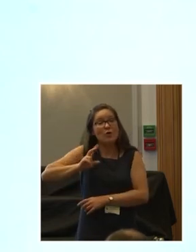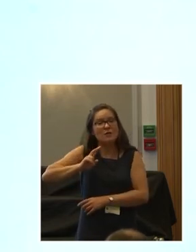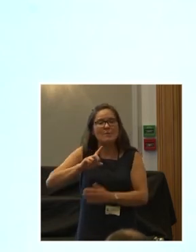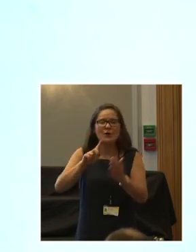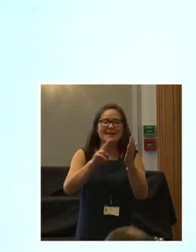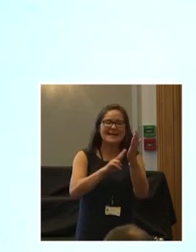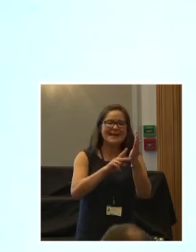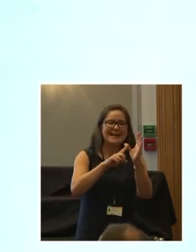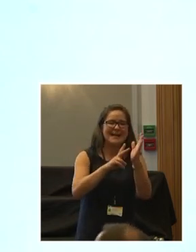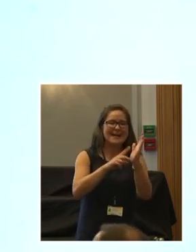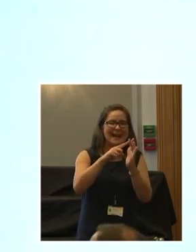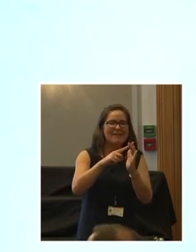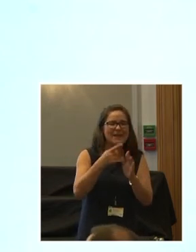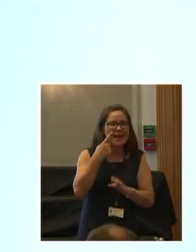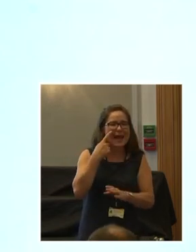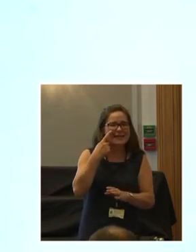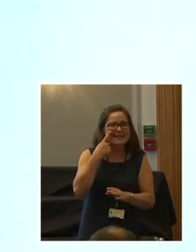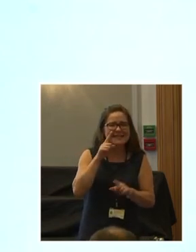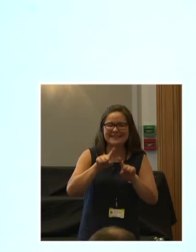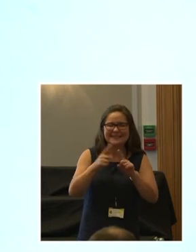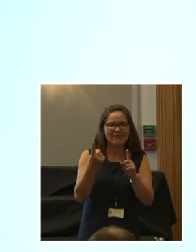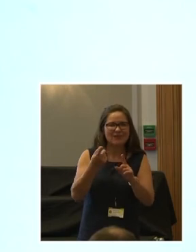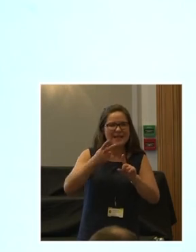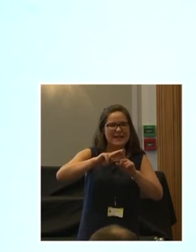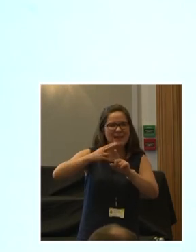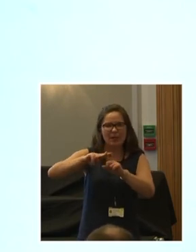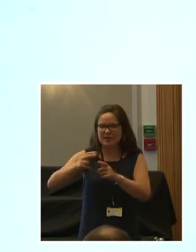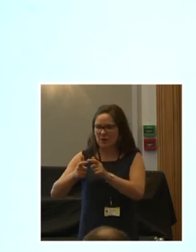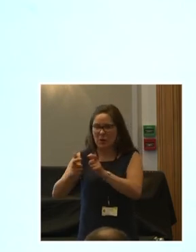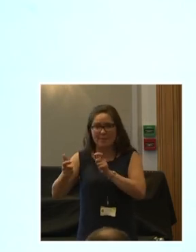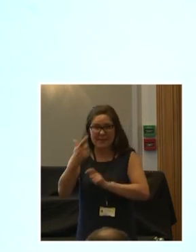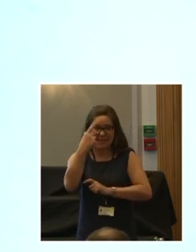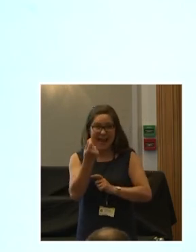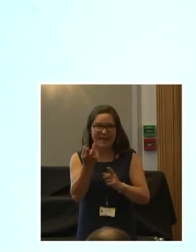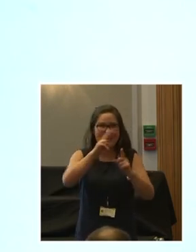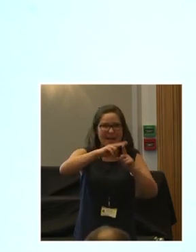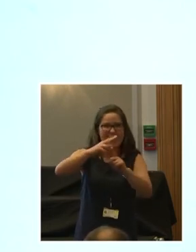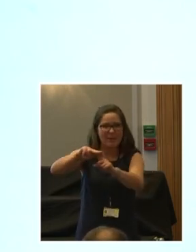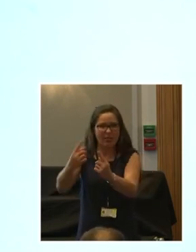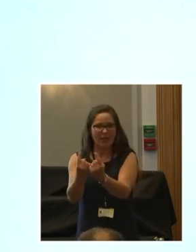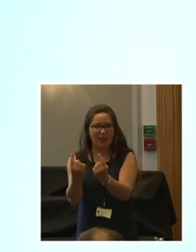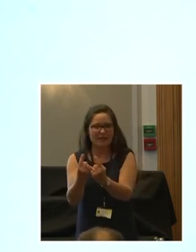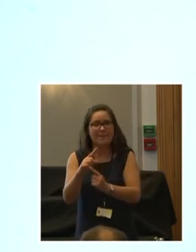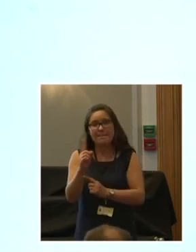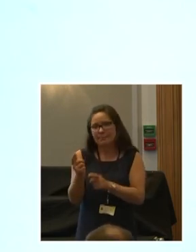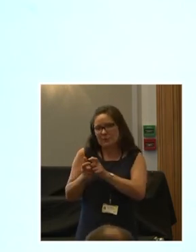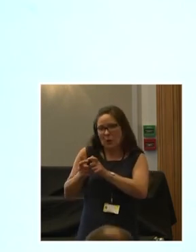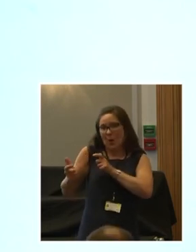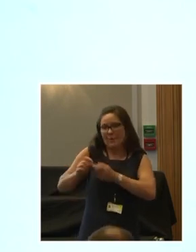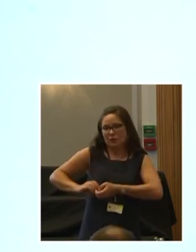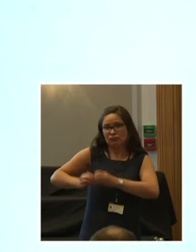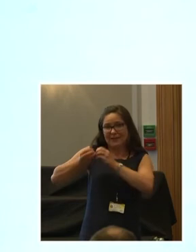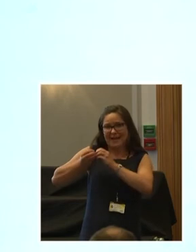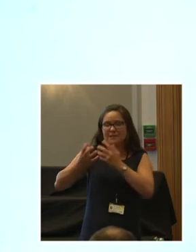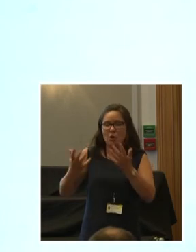it's labels that can be provided to you by the company, and you can do the same thing. You can label it. But what companies are trying to do, for example,